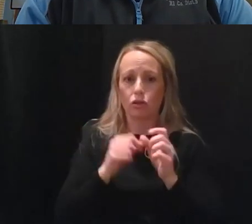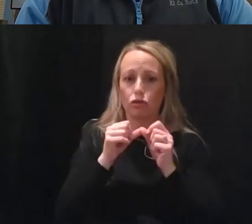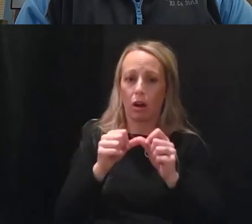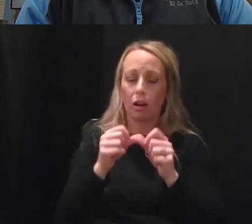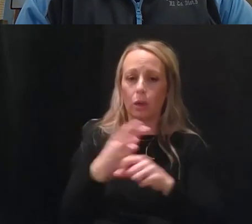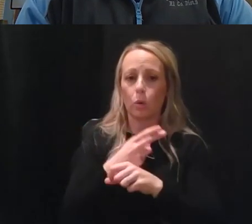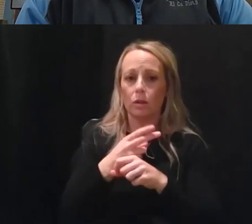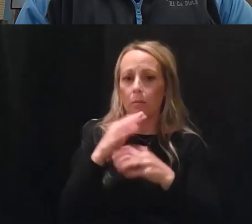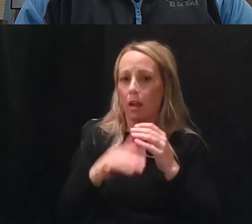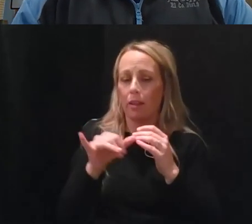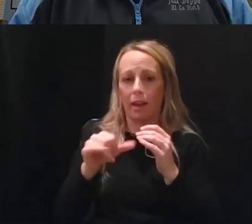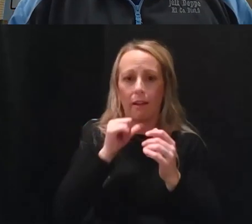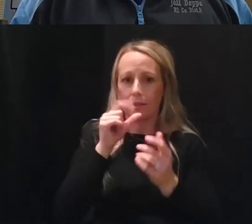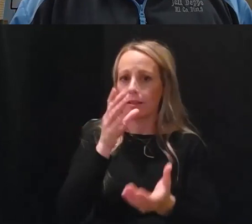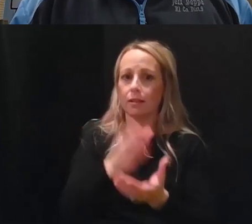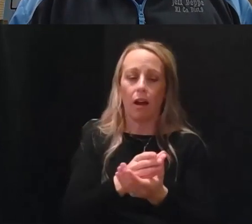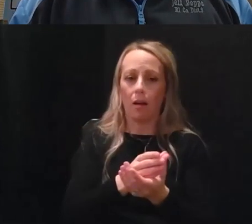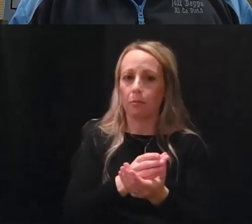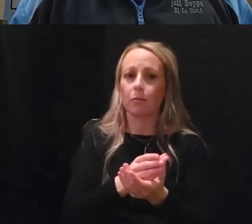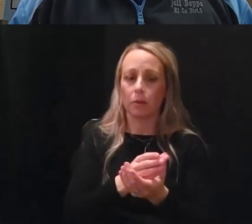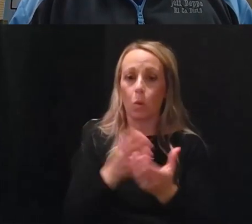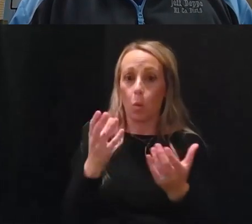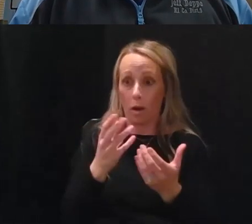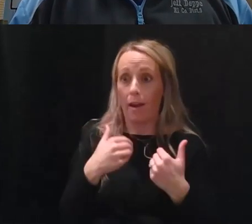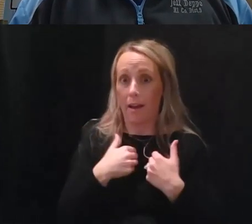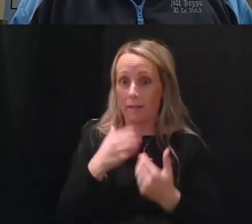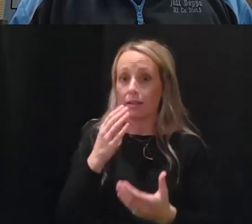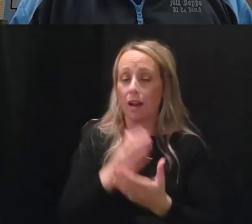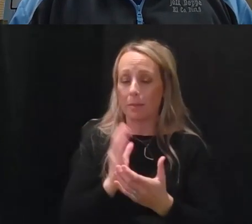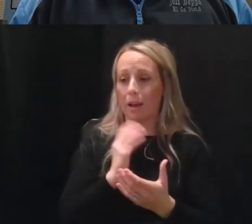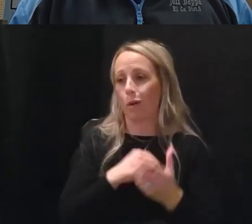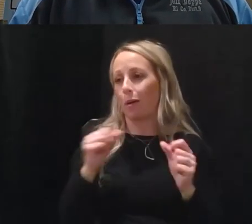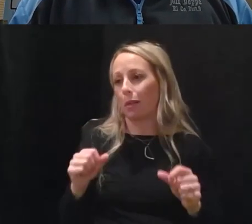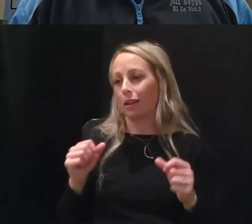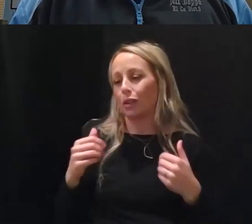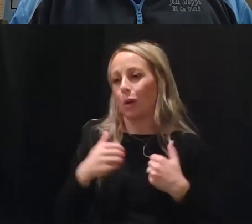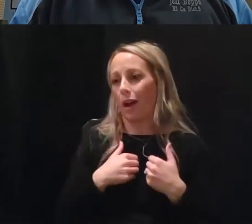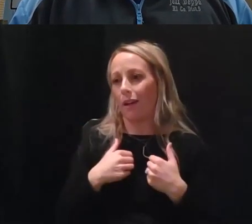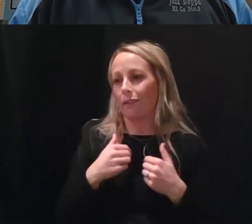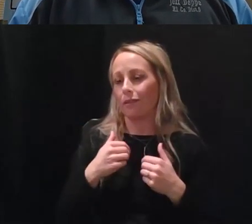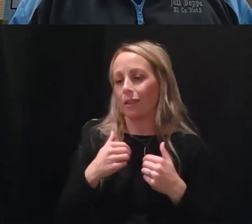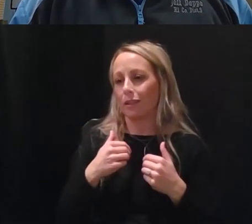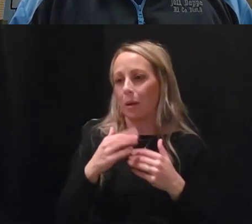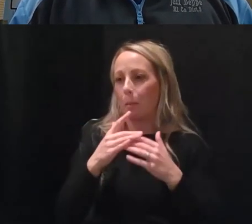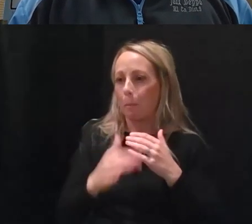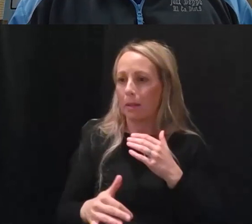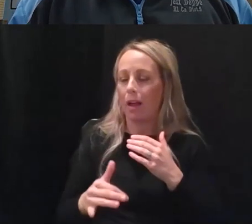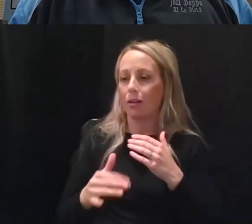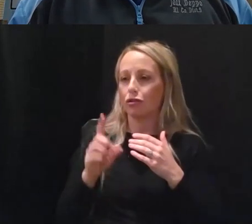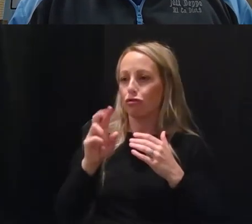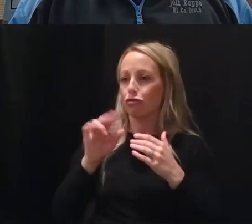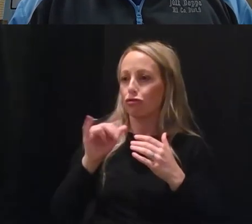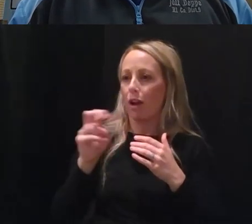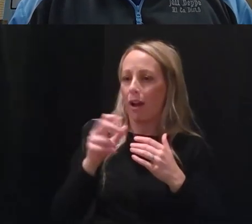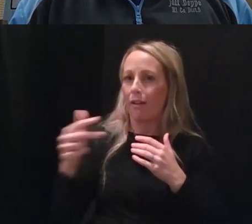hasn't stopped because of the pandemic. What has stopped is our ability to have blood drives at high schools, where we, you know, during this time of the